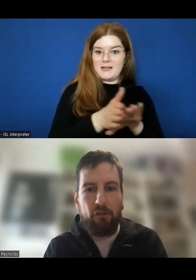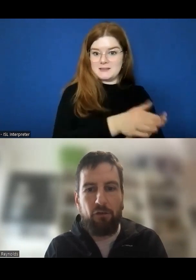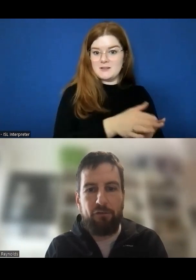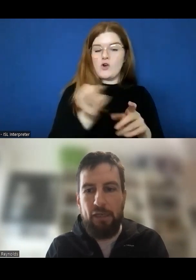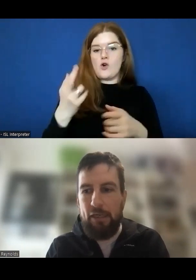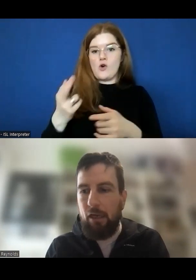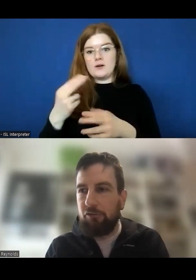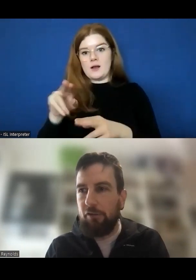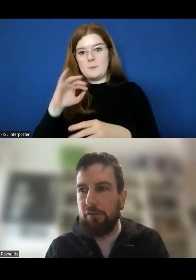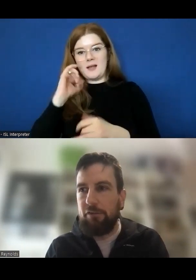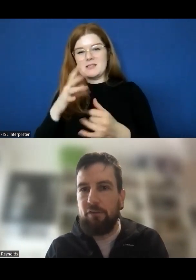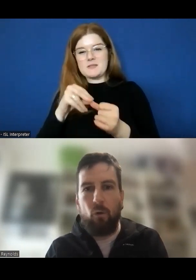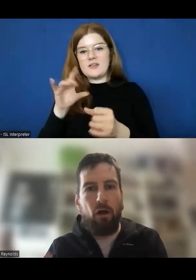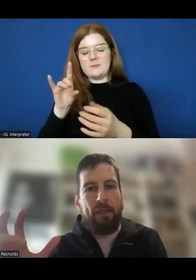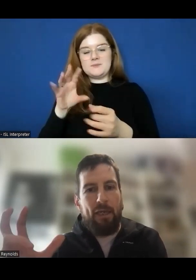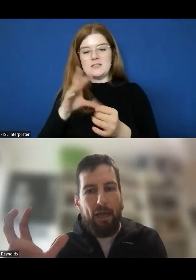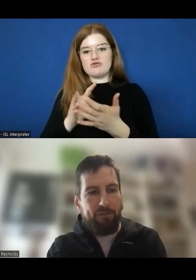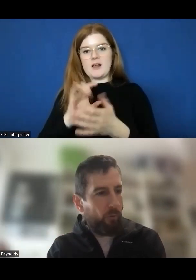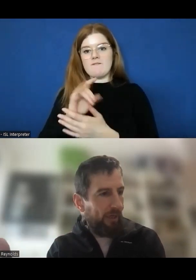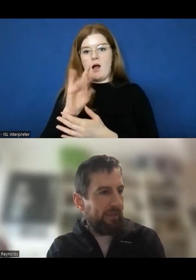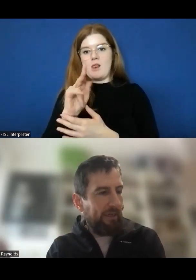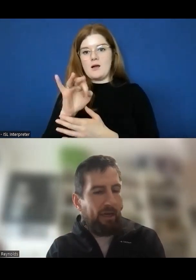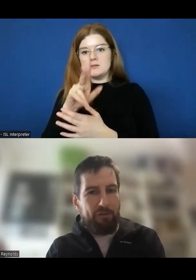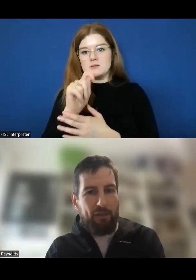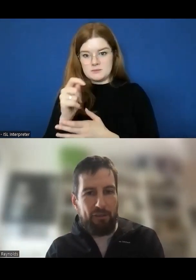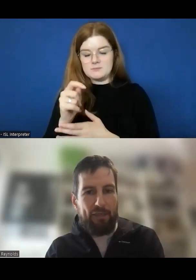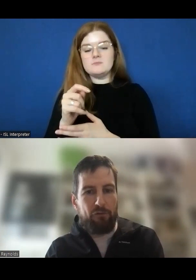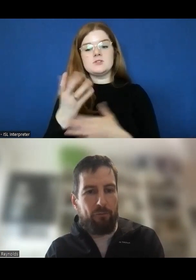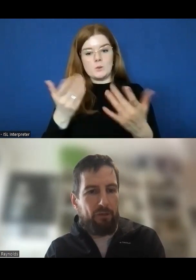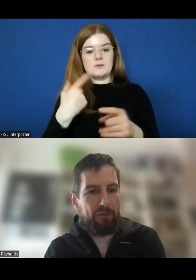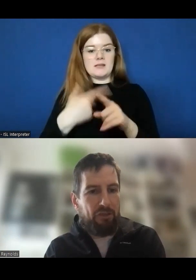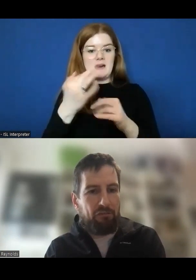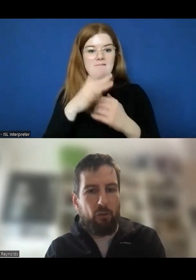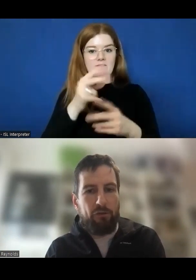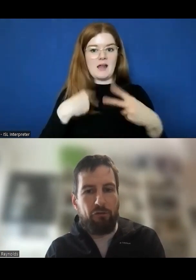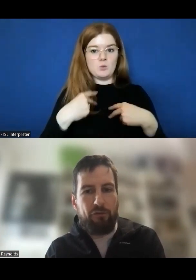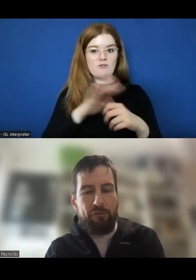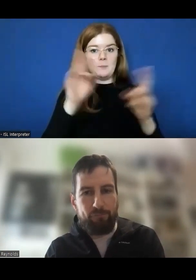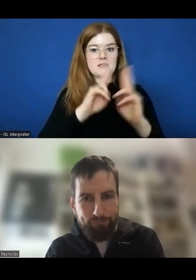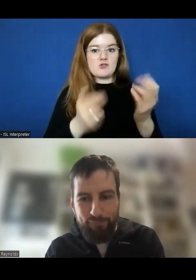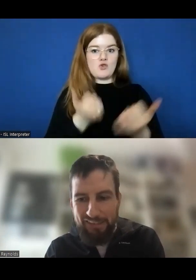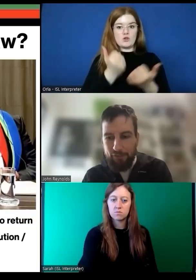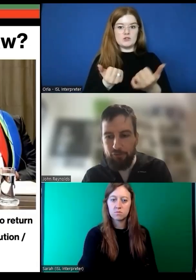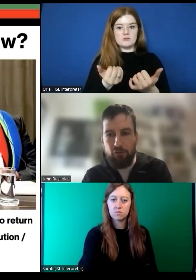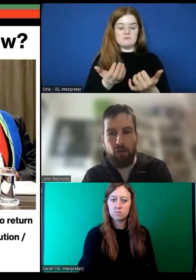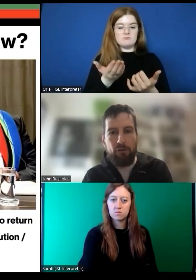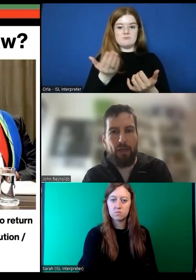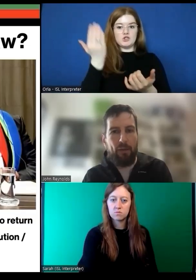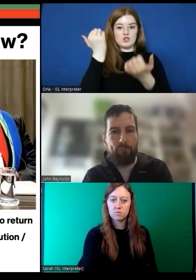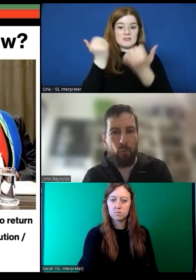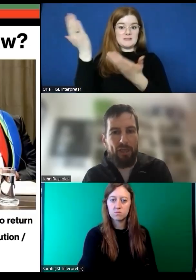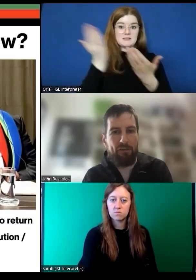of the Holocaust atrocities and so on. And so again, having that language from the International Court of Justice gives a